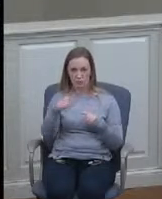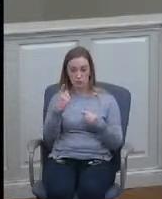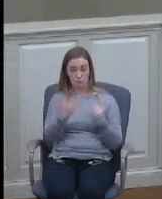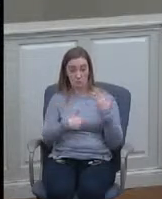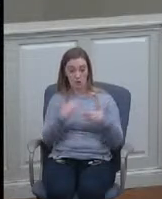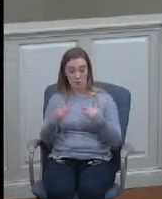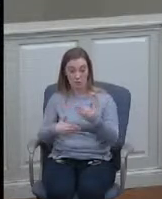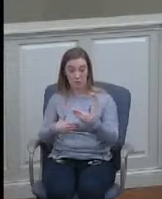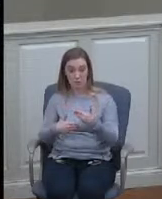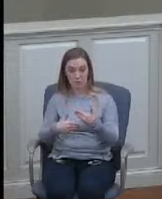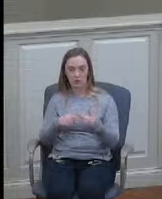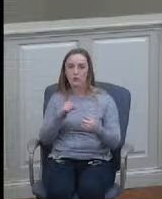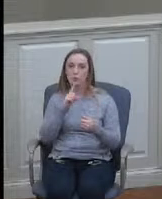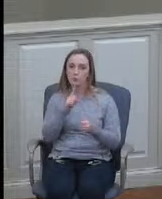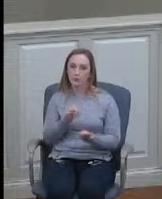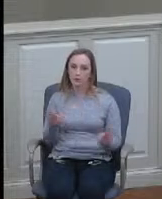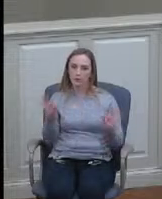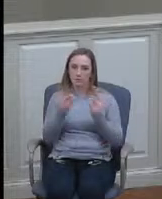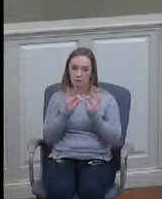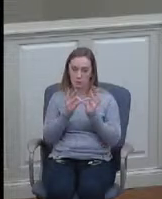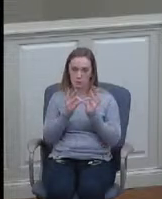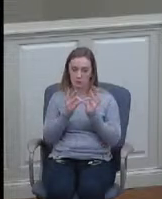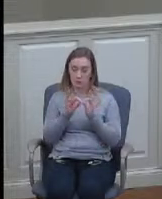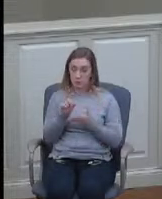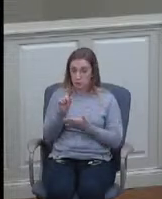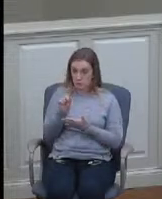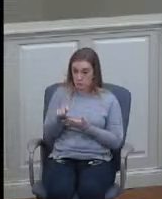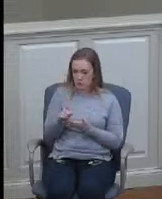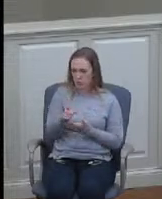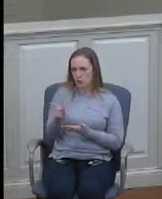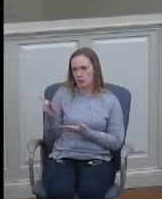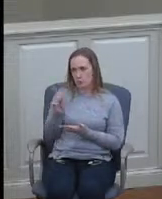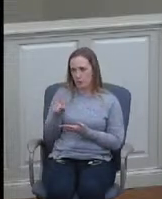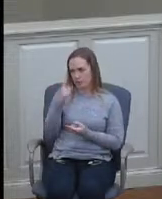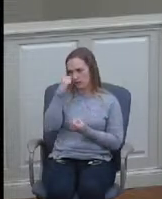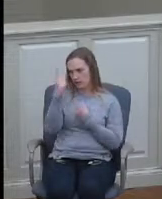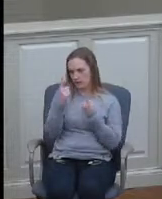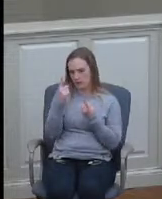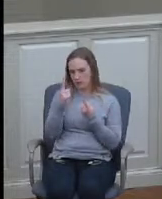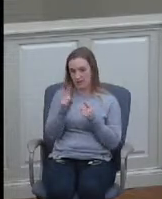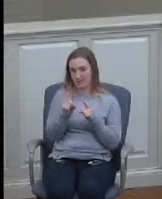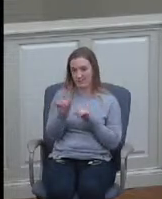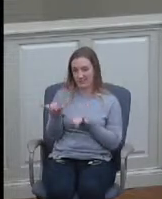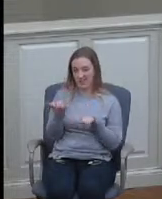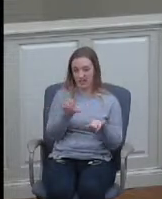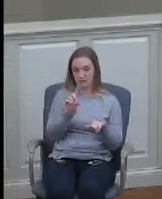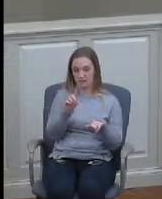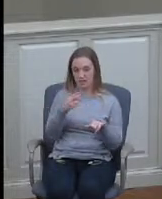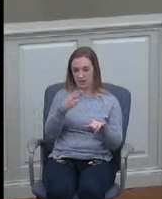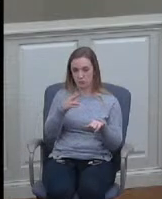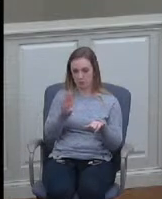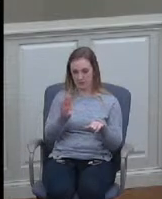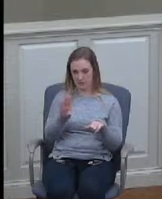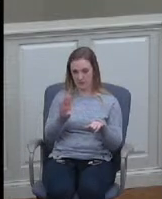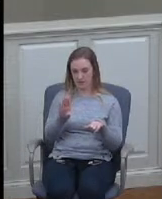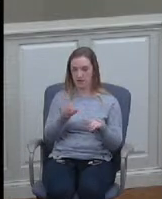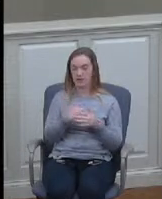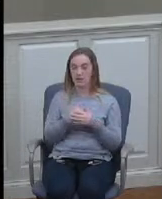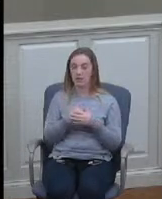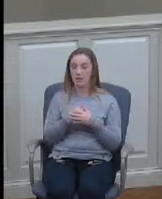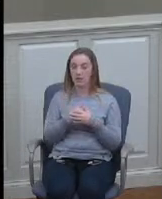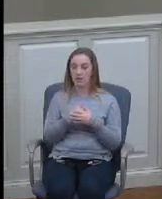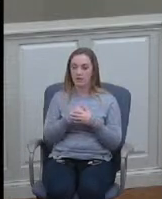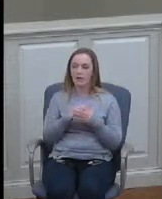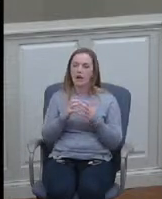important. Should, and the overarching question for you to be considering, as DAHB does too, because ultimately they'll come to you for approval,